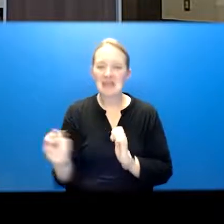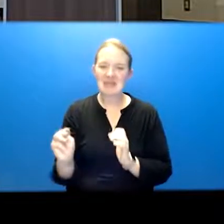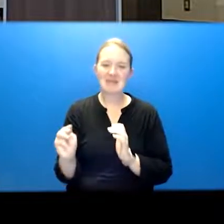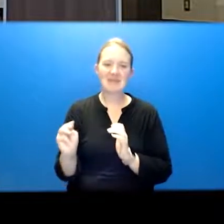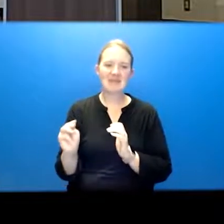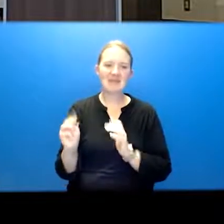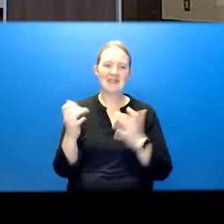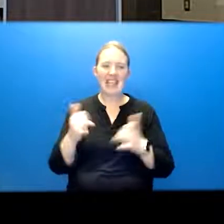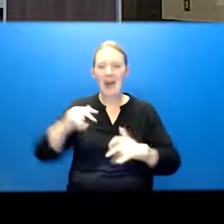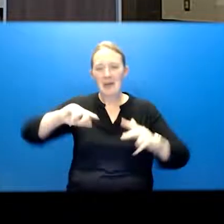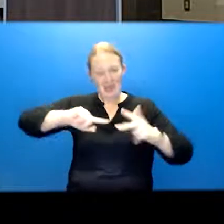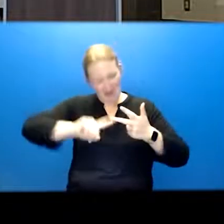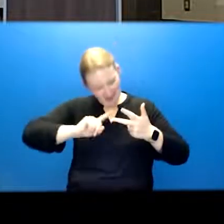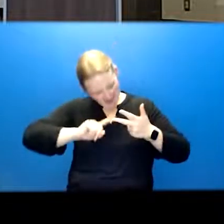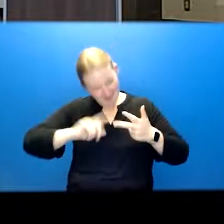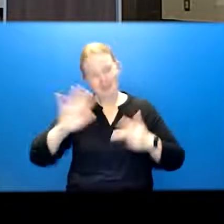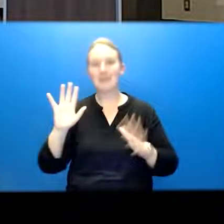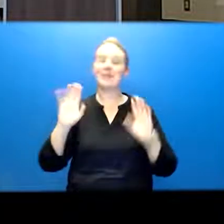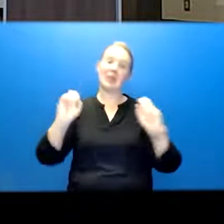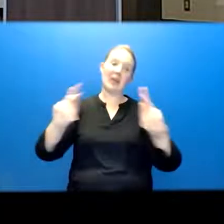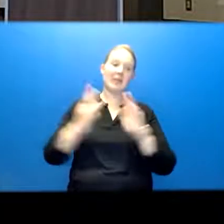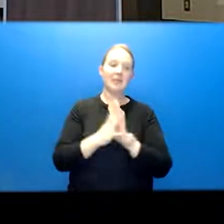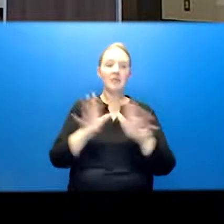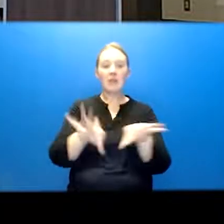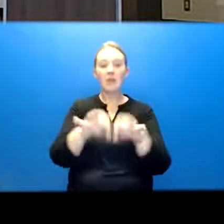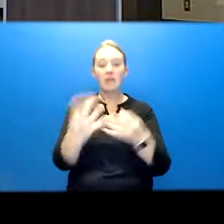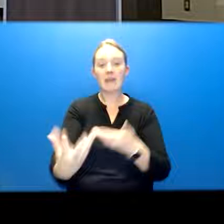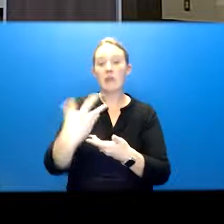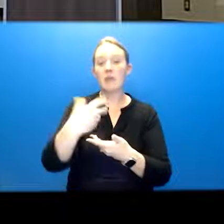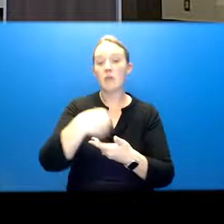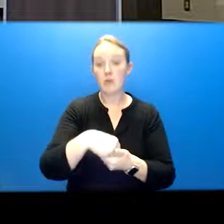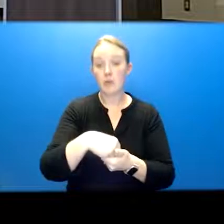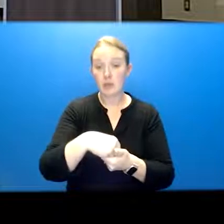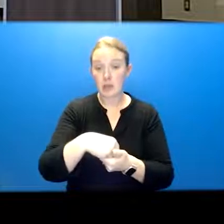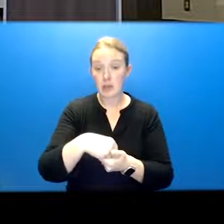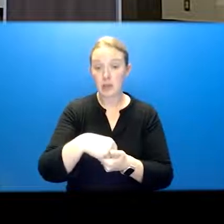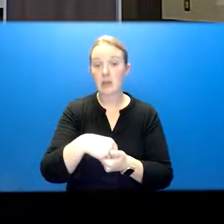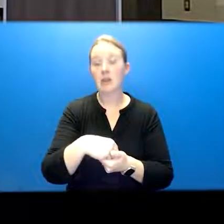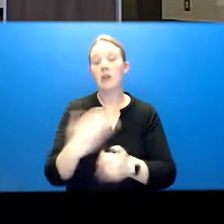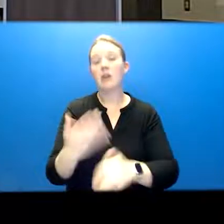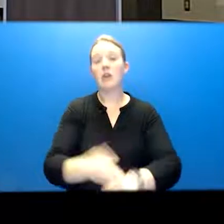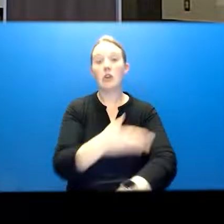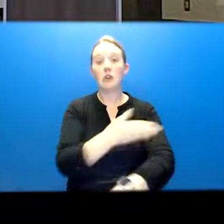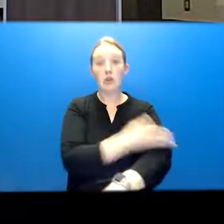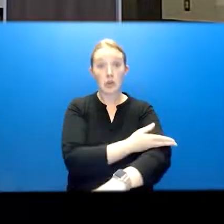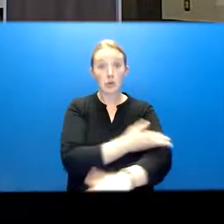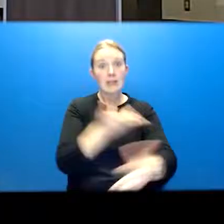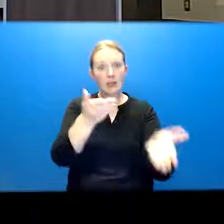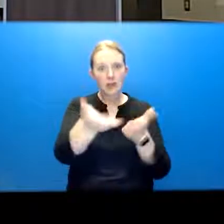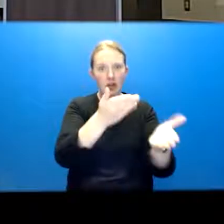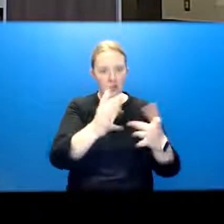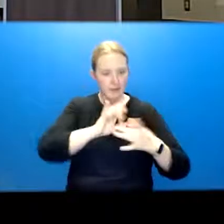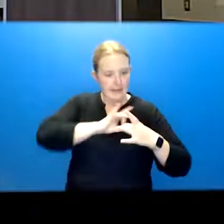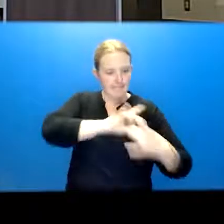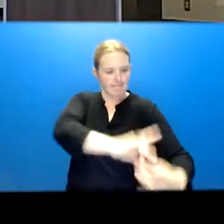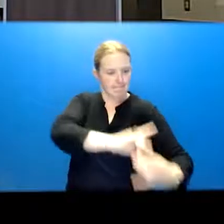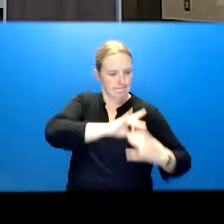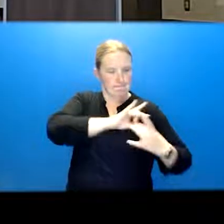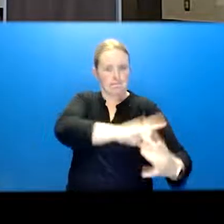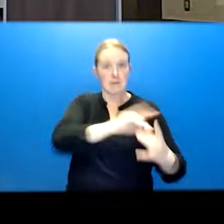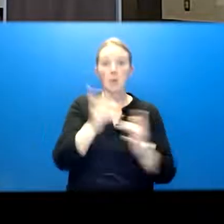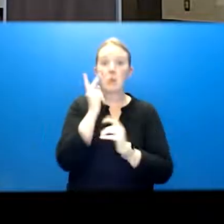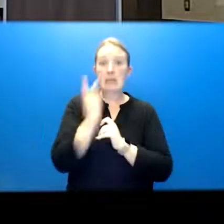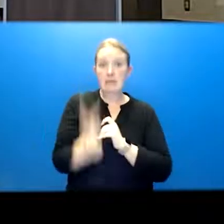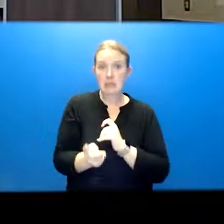We're on the third one. Okay, so family engagement increases service user engagement, where we have seen